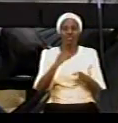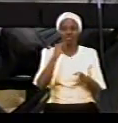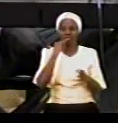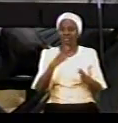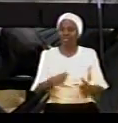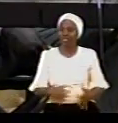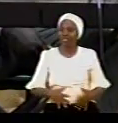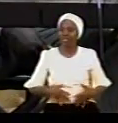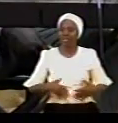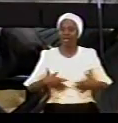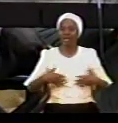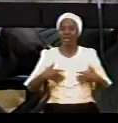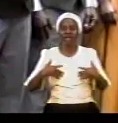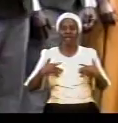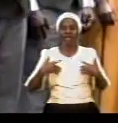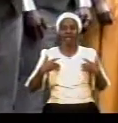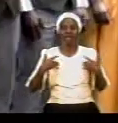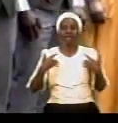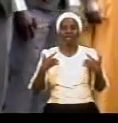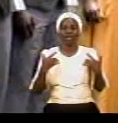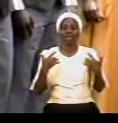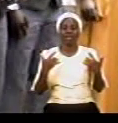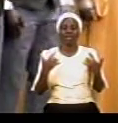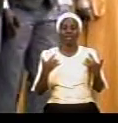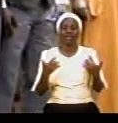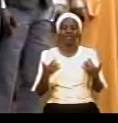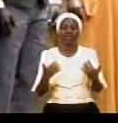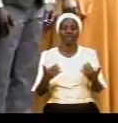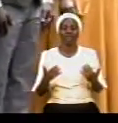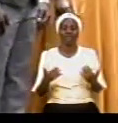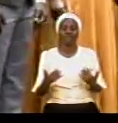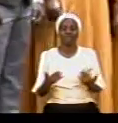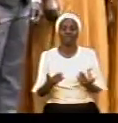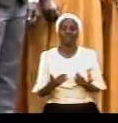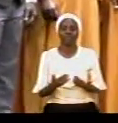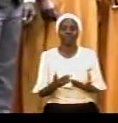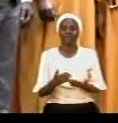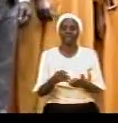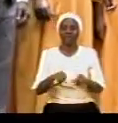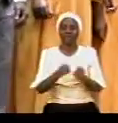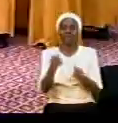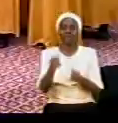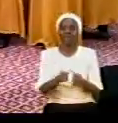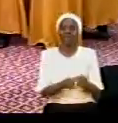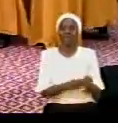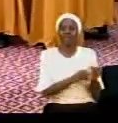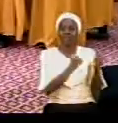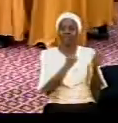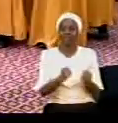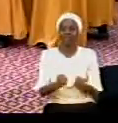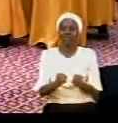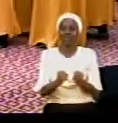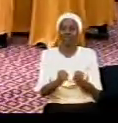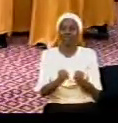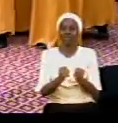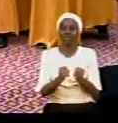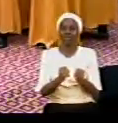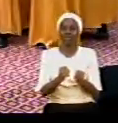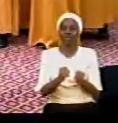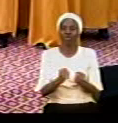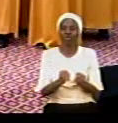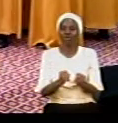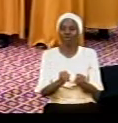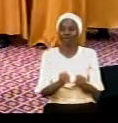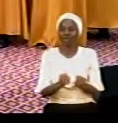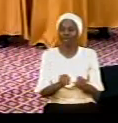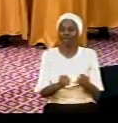Break every stronghold, break every stronghold, shine through the shadows in Jesus' name.